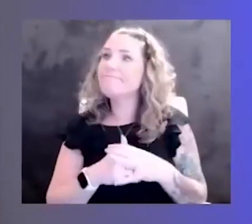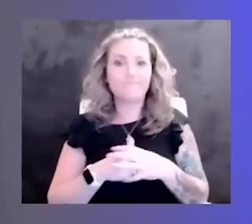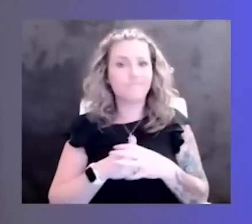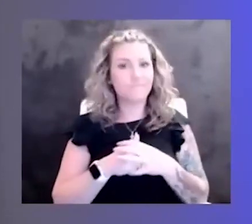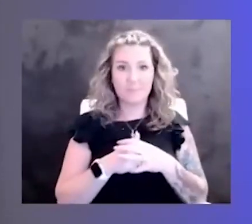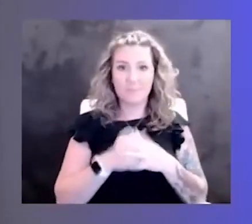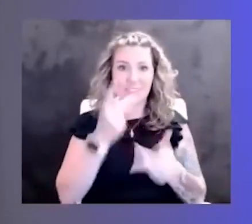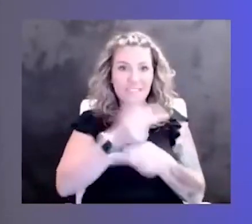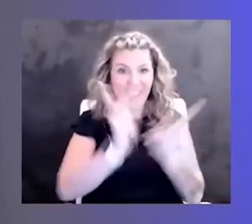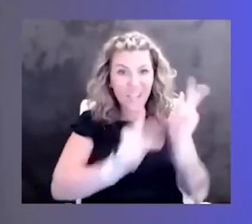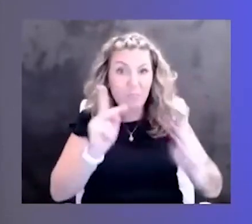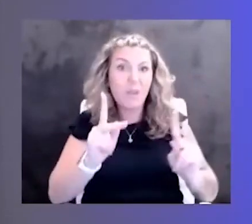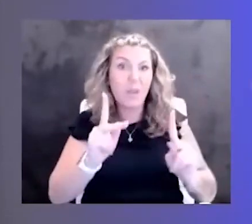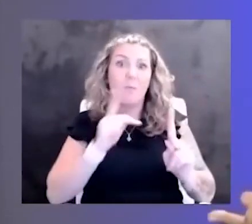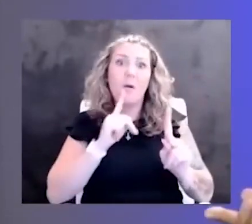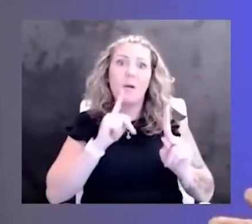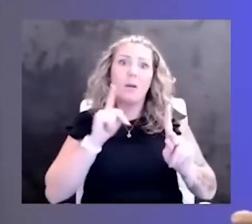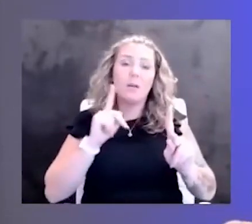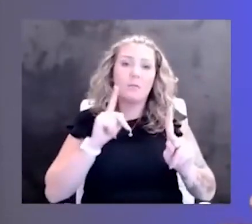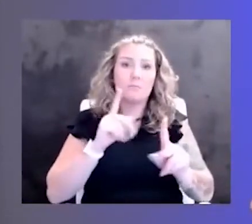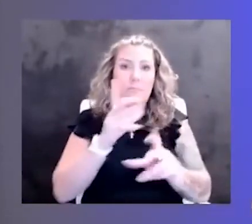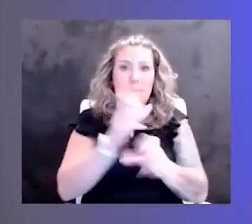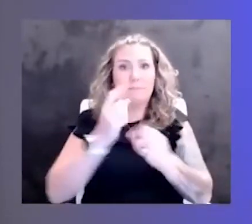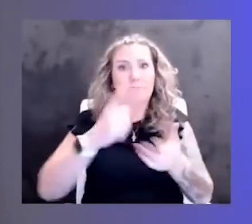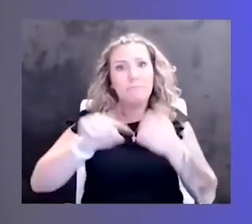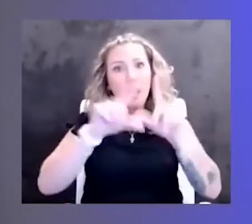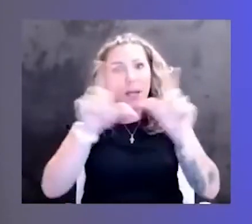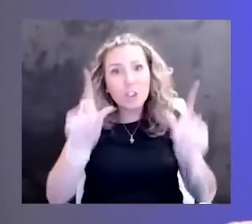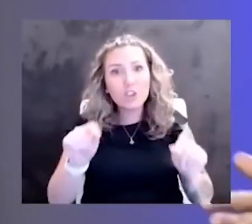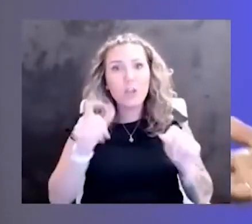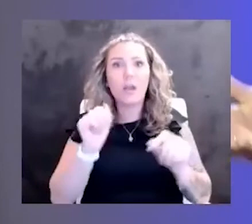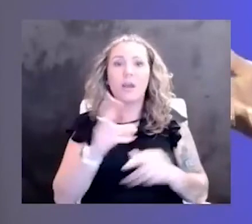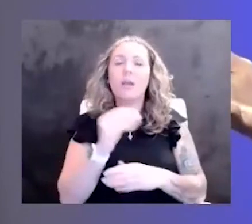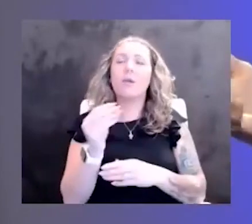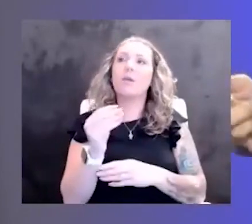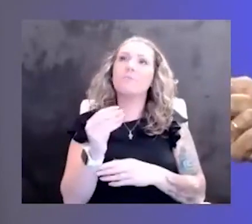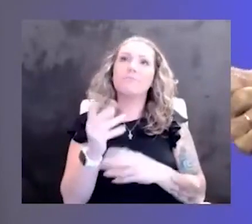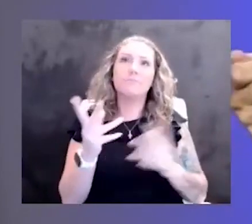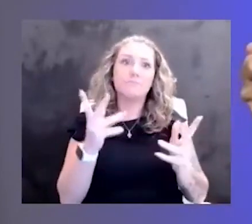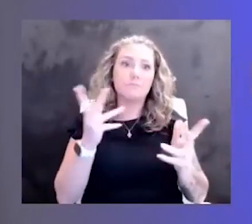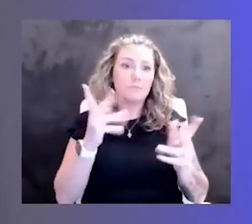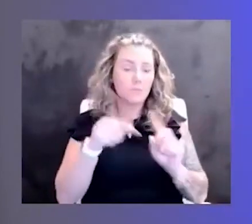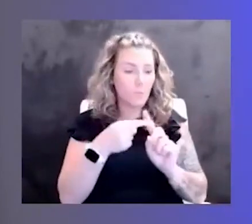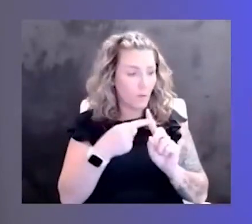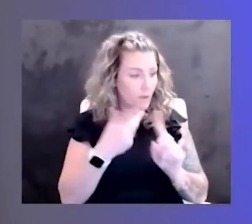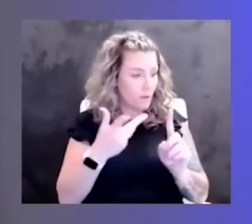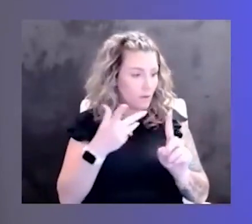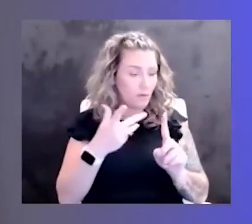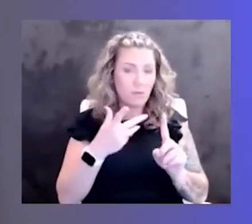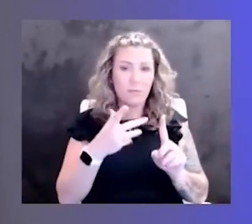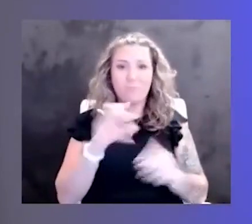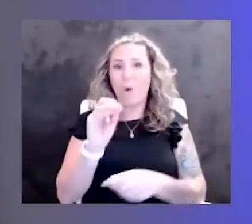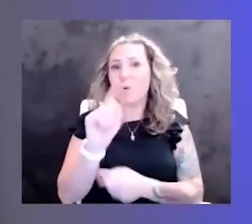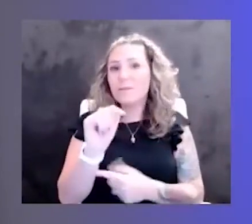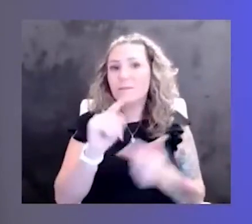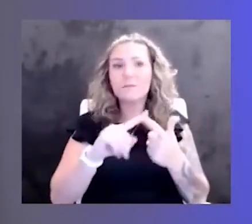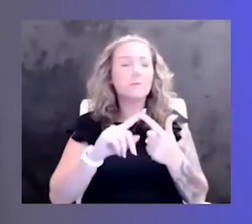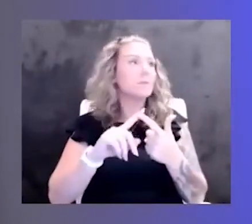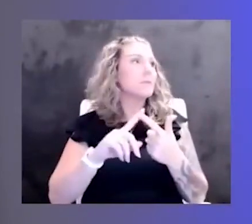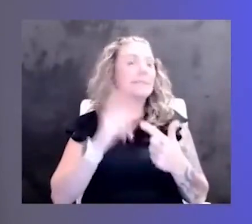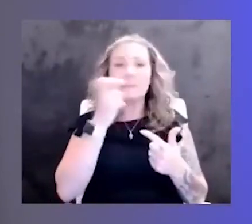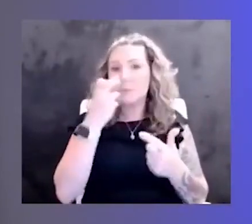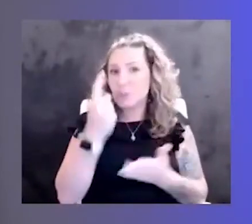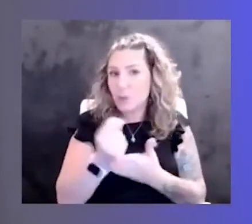on the payroll? And then, I think that when it comes to the occupational and speech therapy and